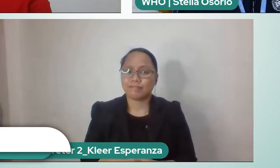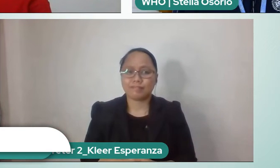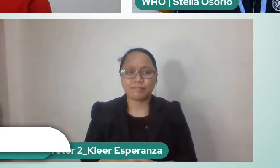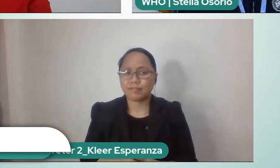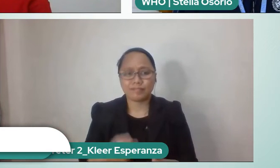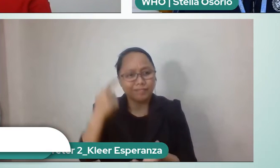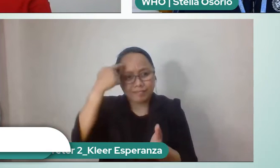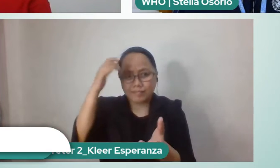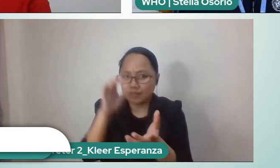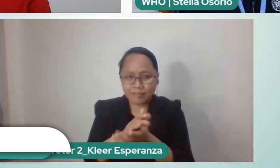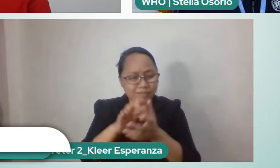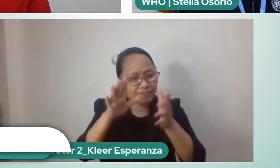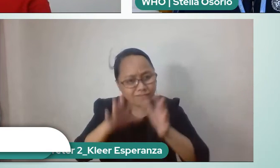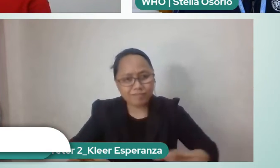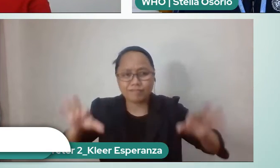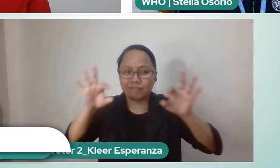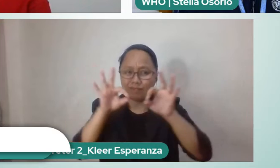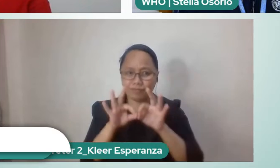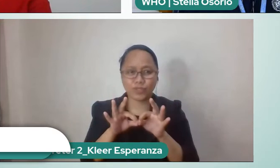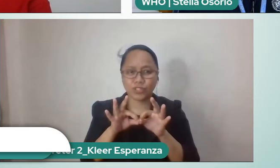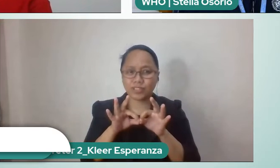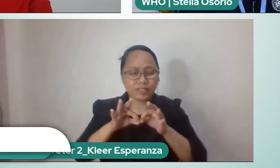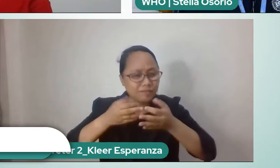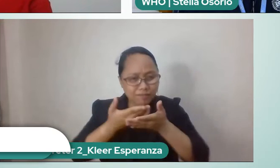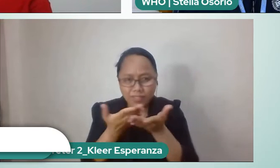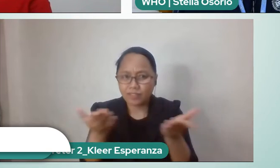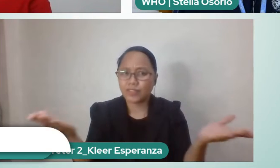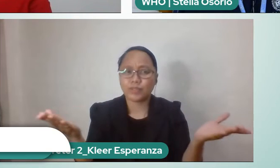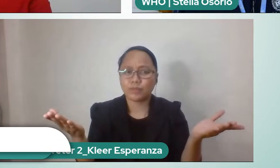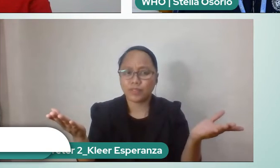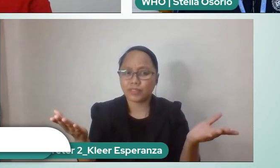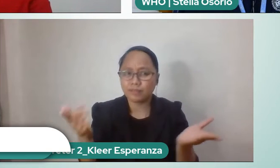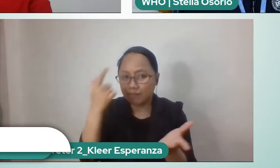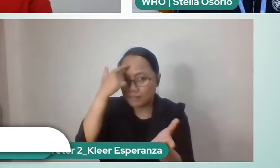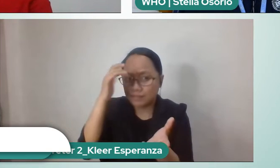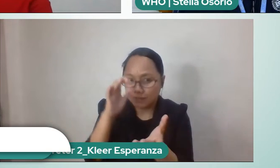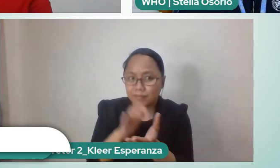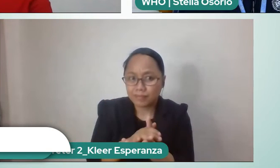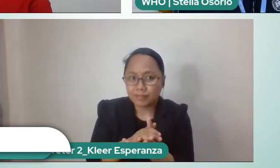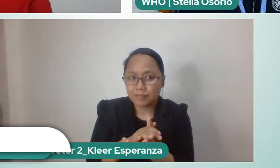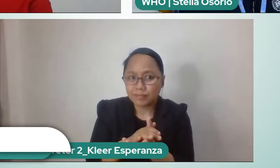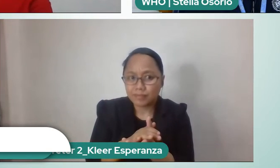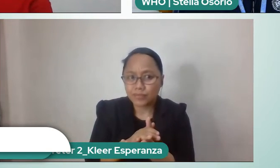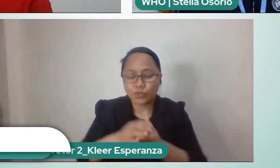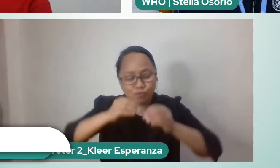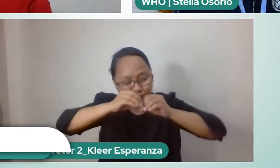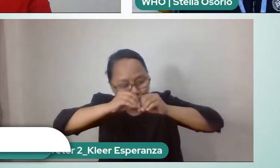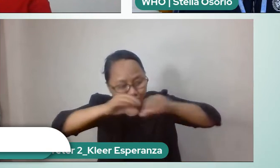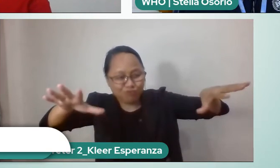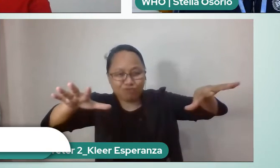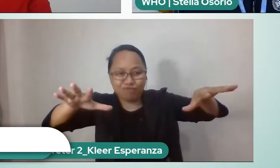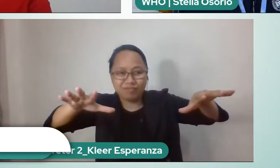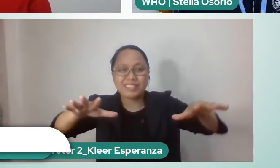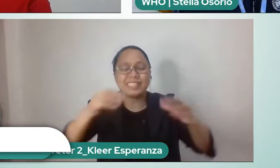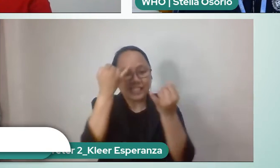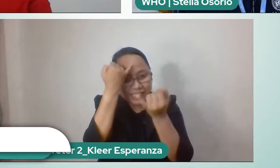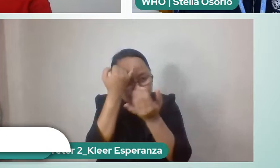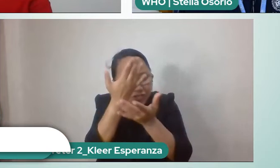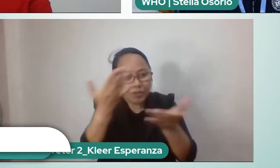that is important for everyone. So I believe that work for disseminate evidence